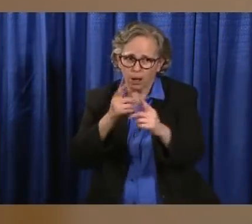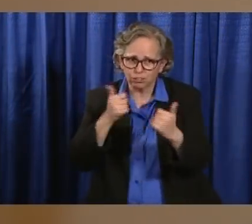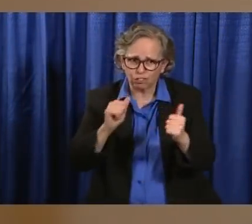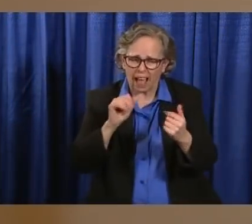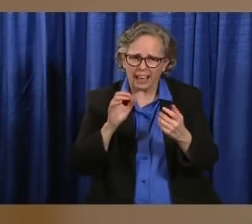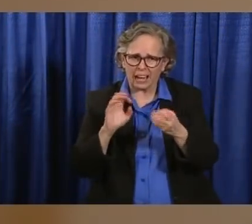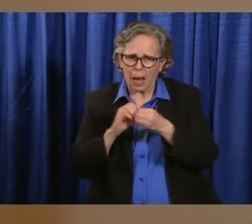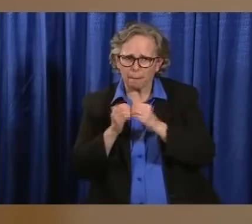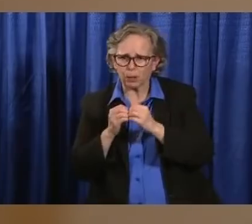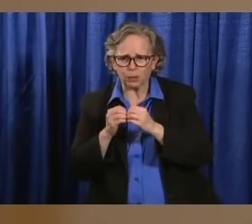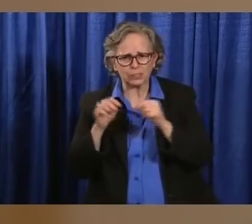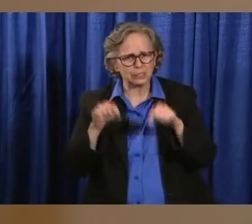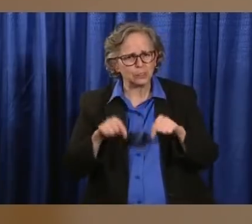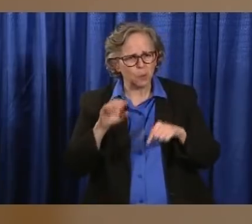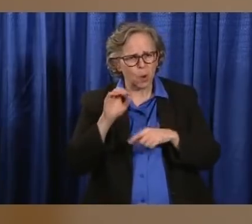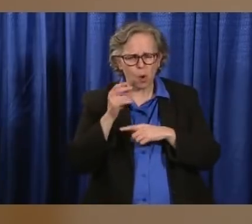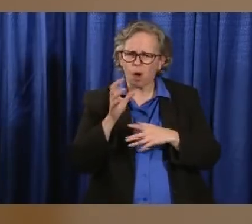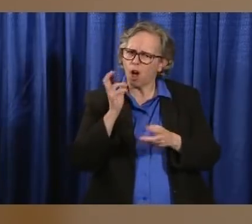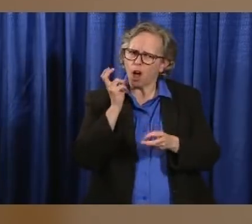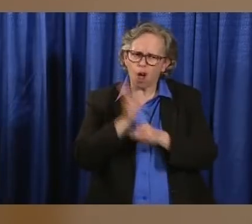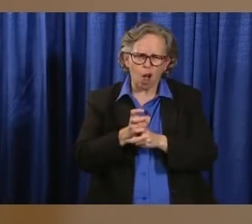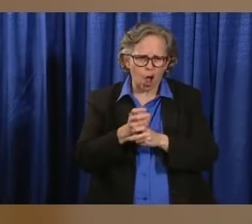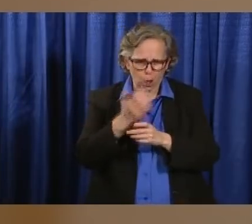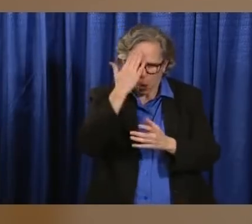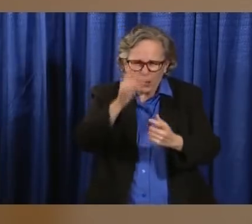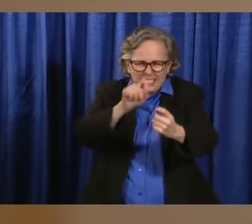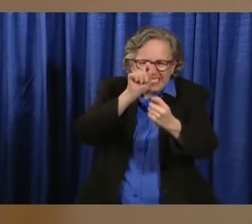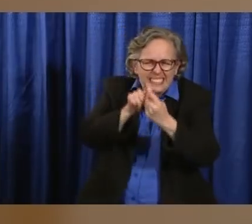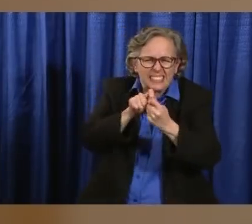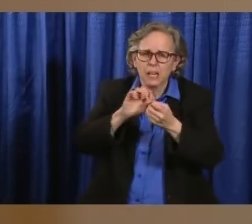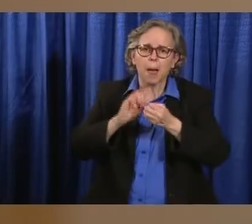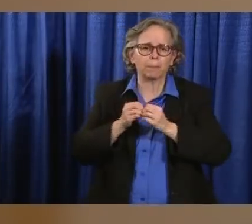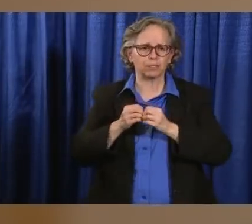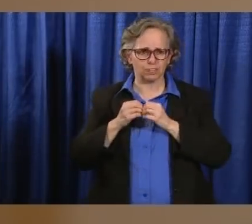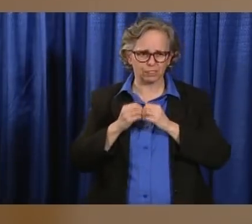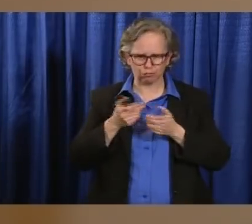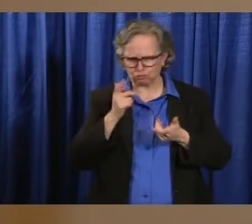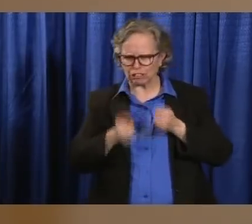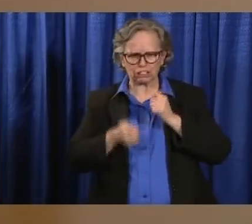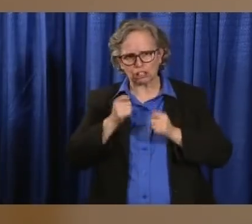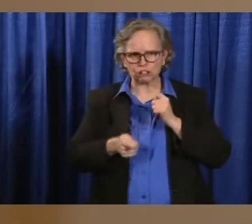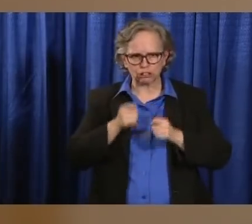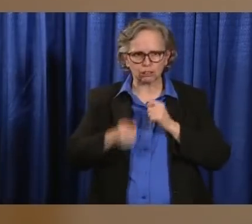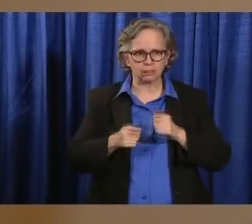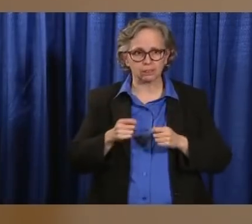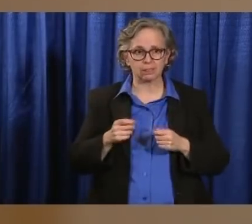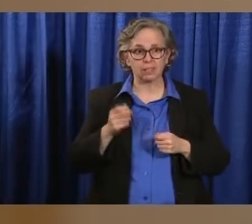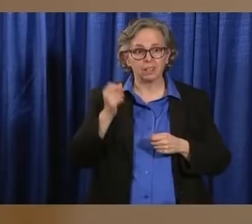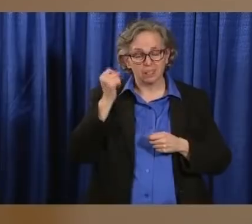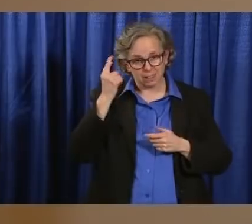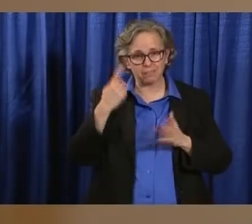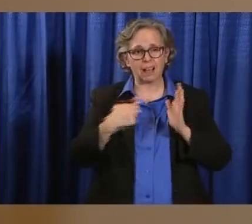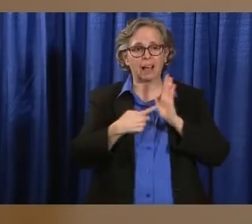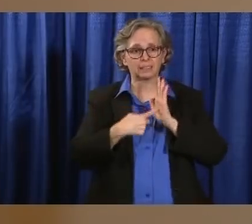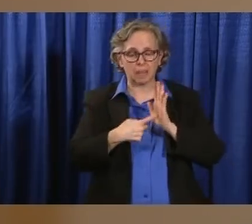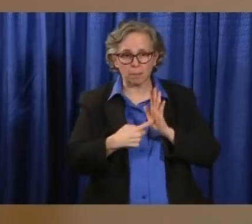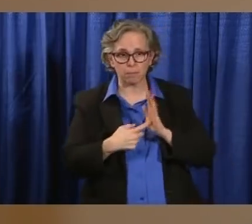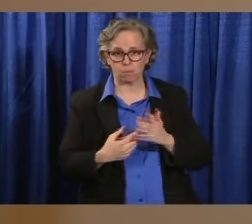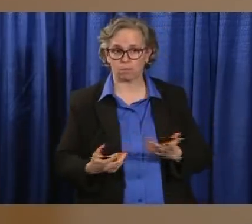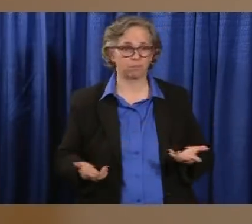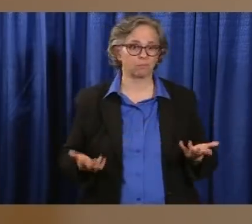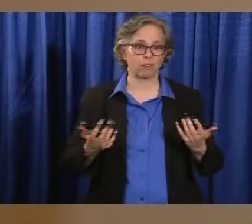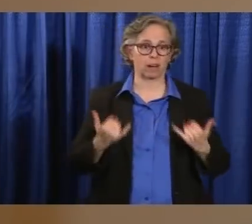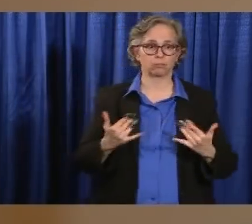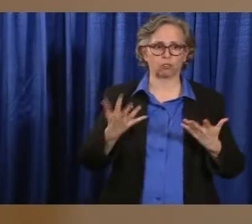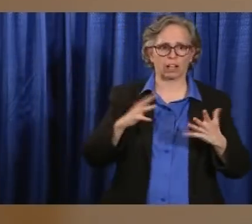that you get those answers. For example, one thing we're working very hard on right now is doing an assessment of all